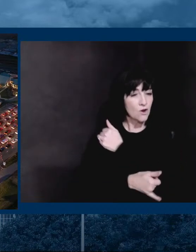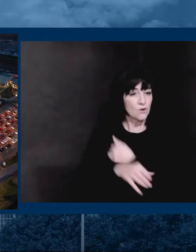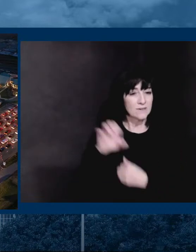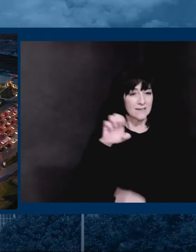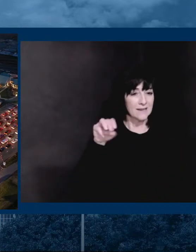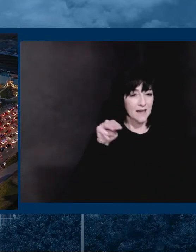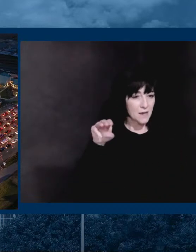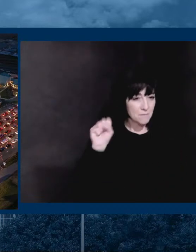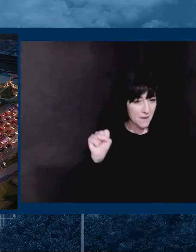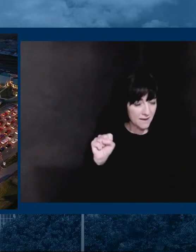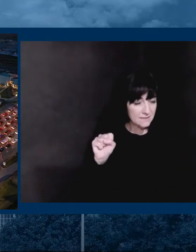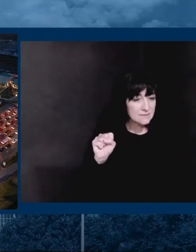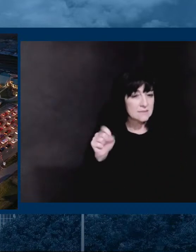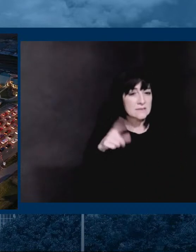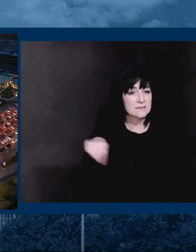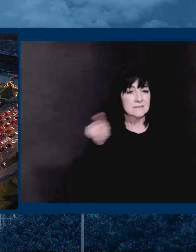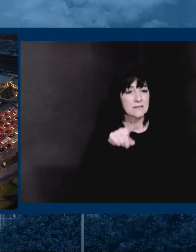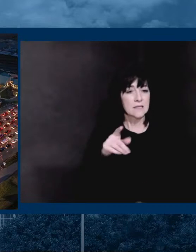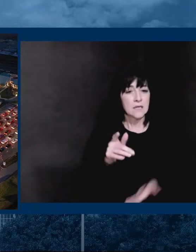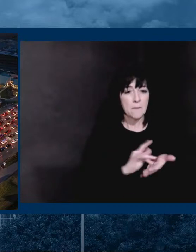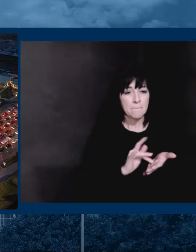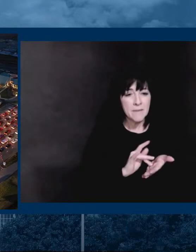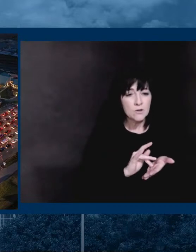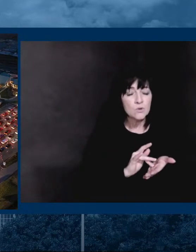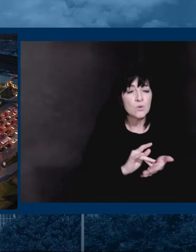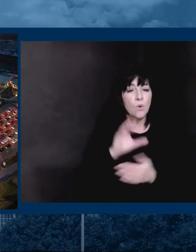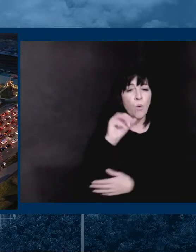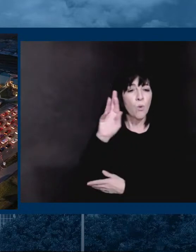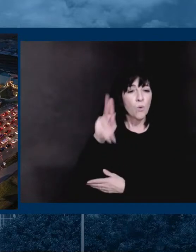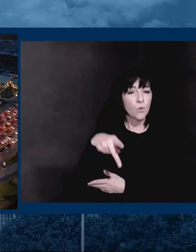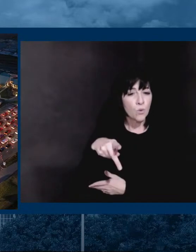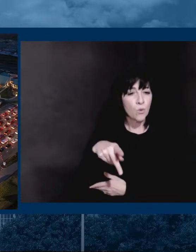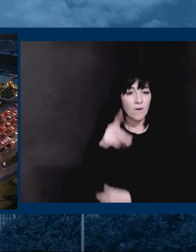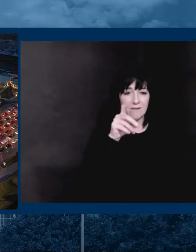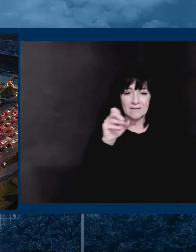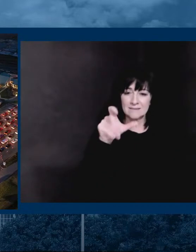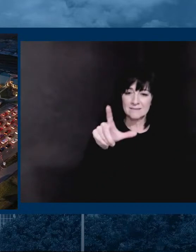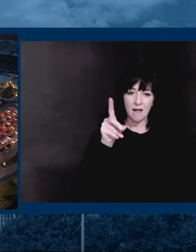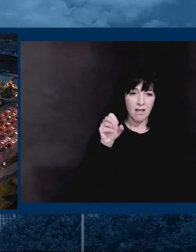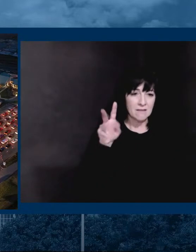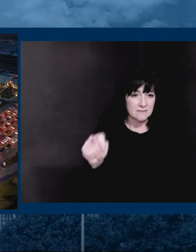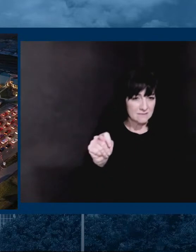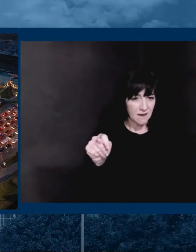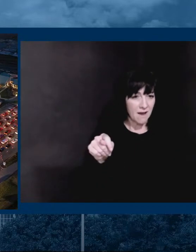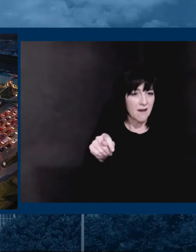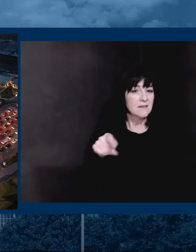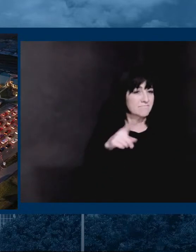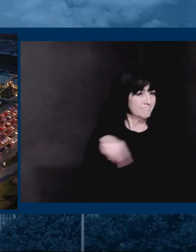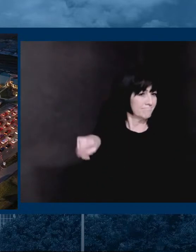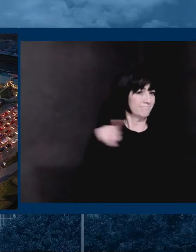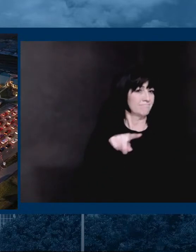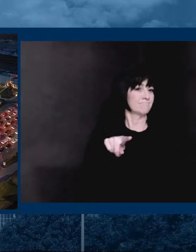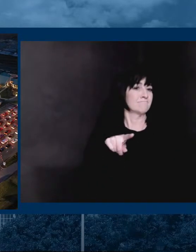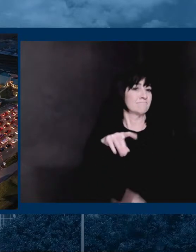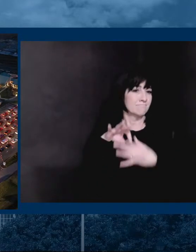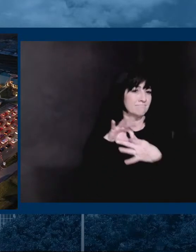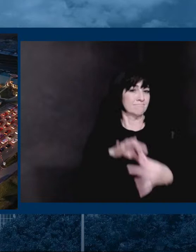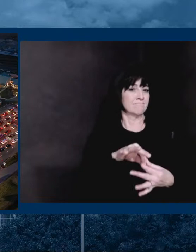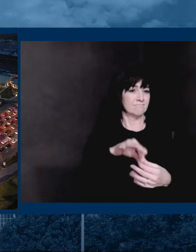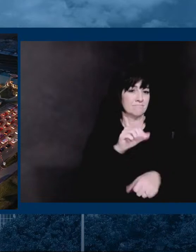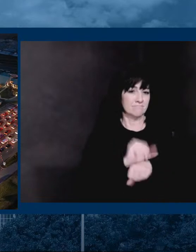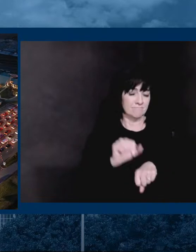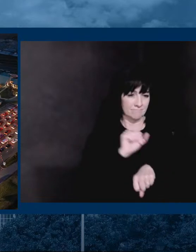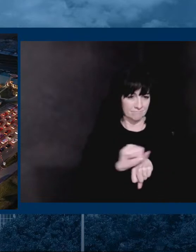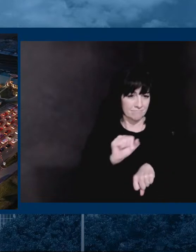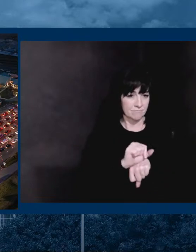Medical Reserve Corps and DelDOT and others. And so we're really excited